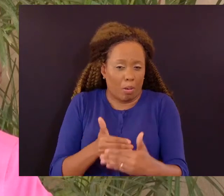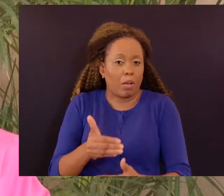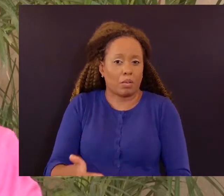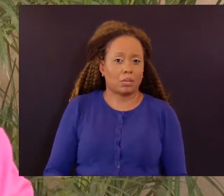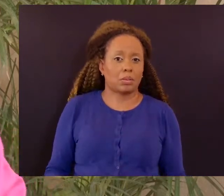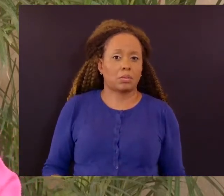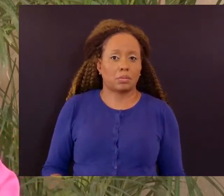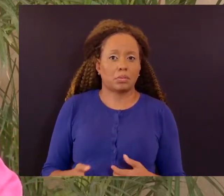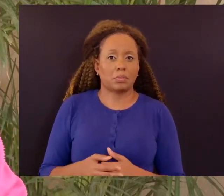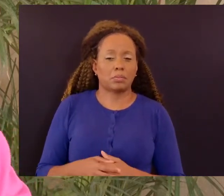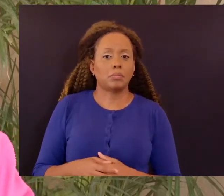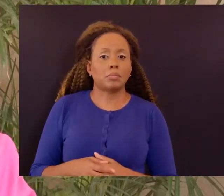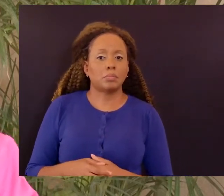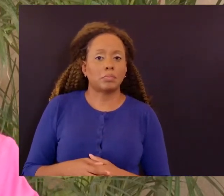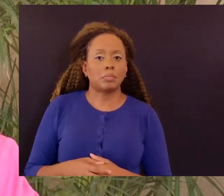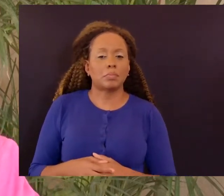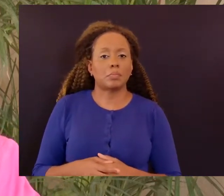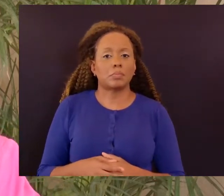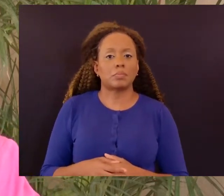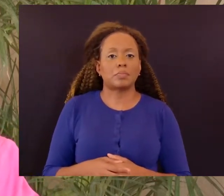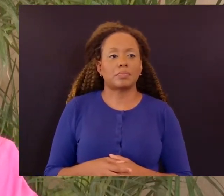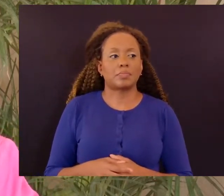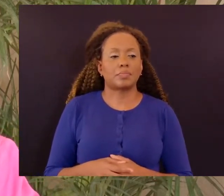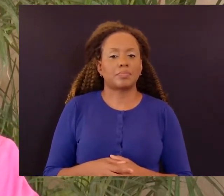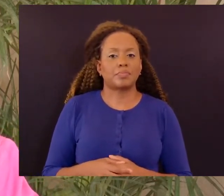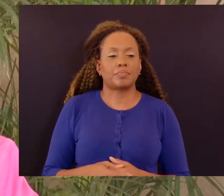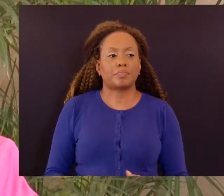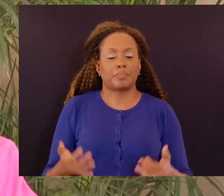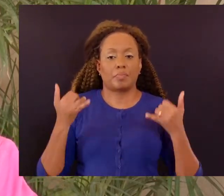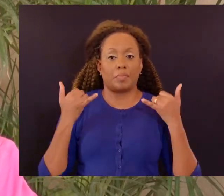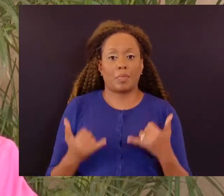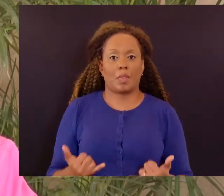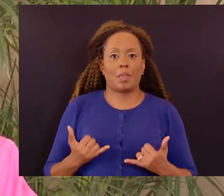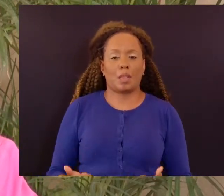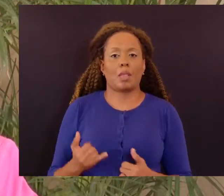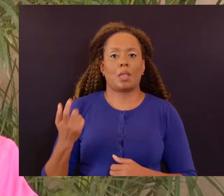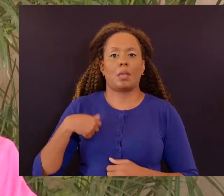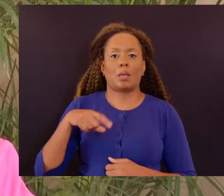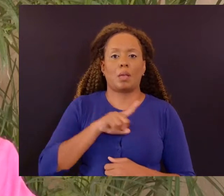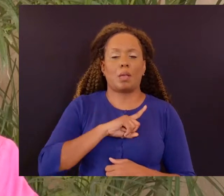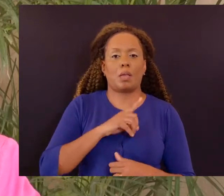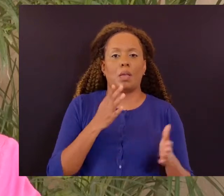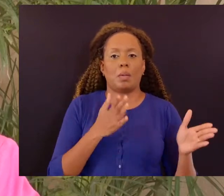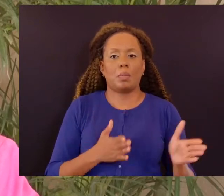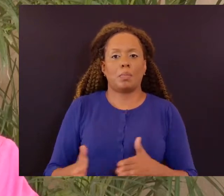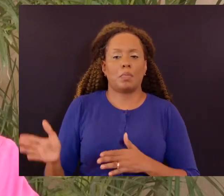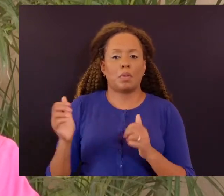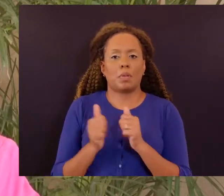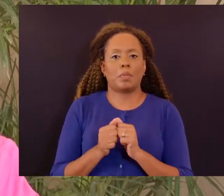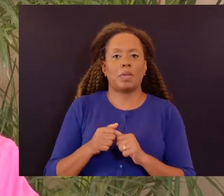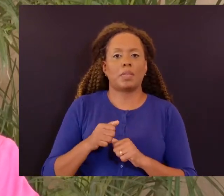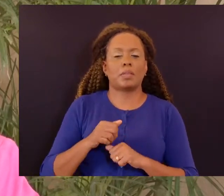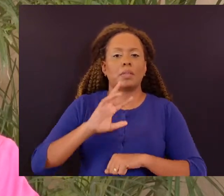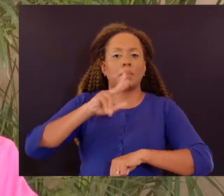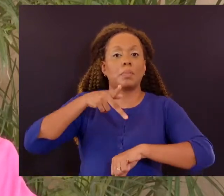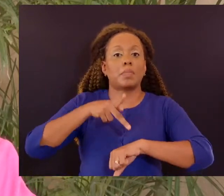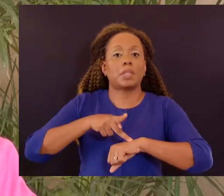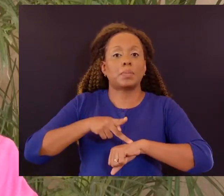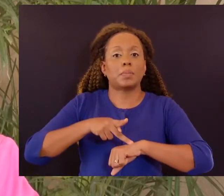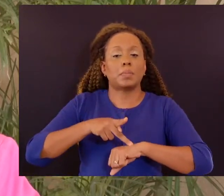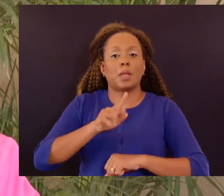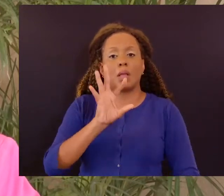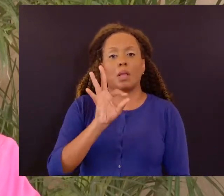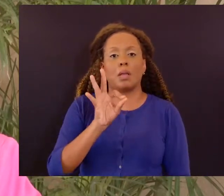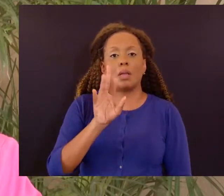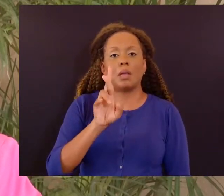programs. We are currently planning with the principal of the Frederick Smith Secondary School